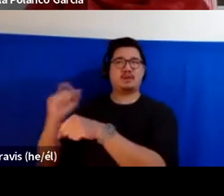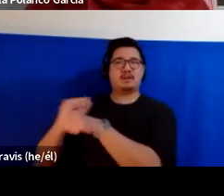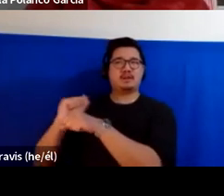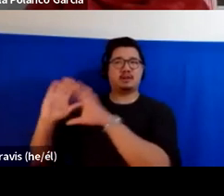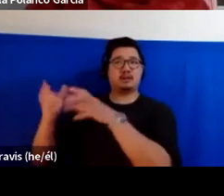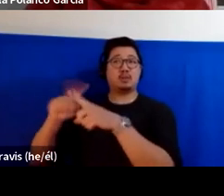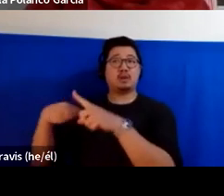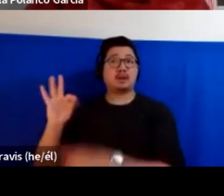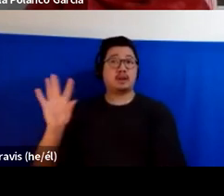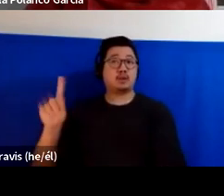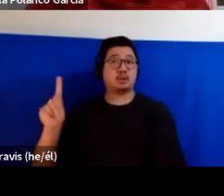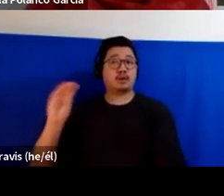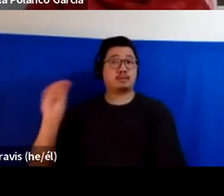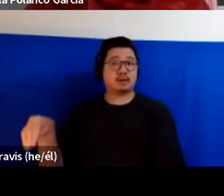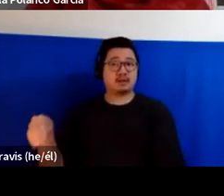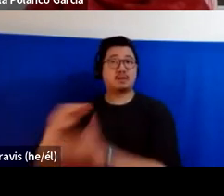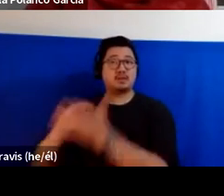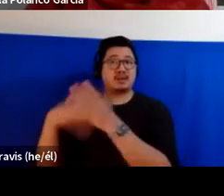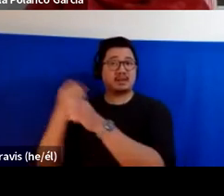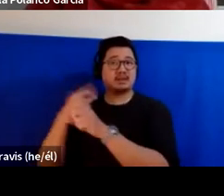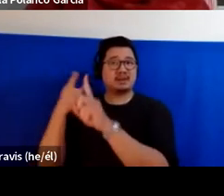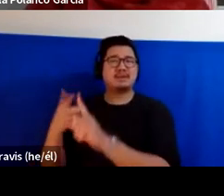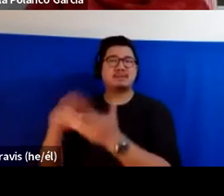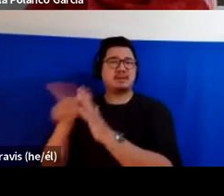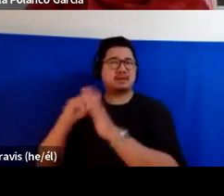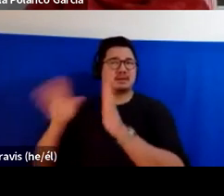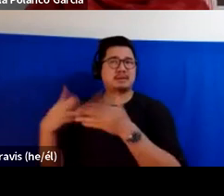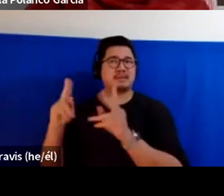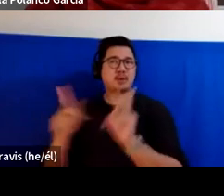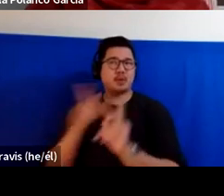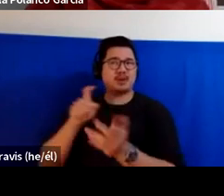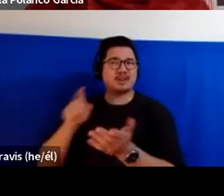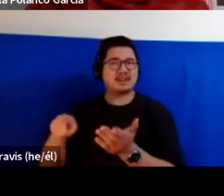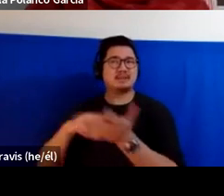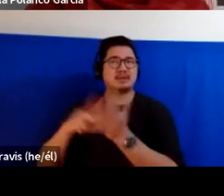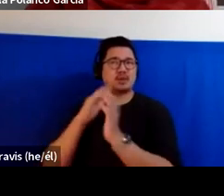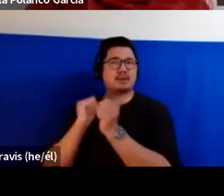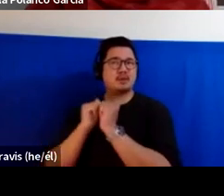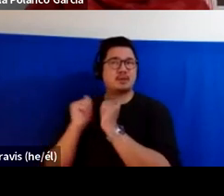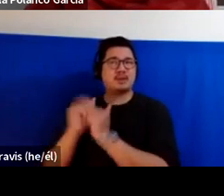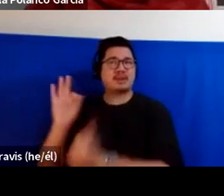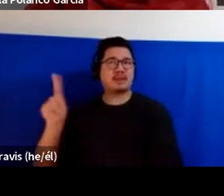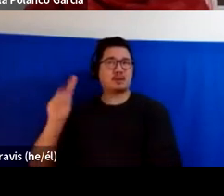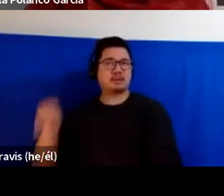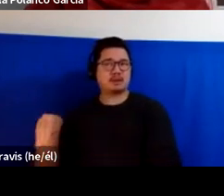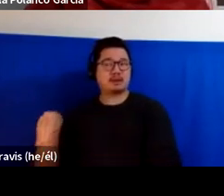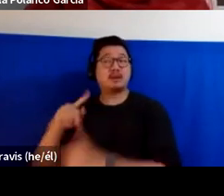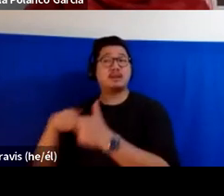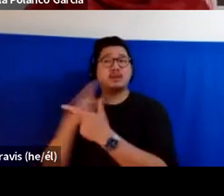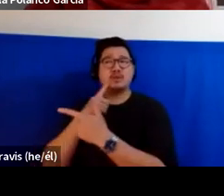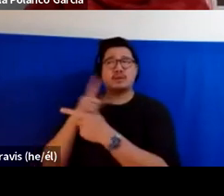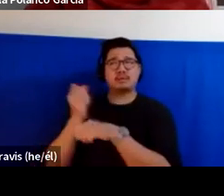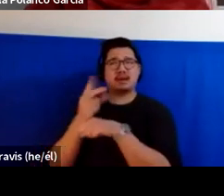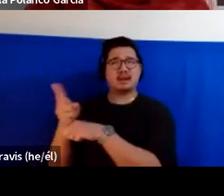of students receive points you are not lifting up those in need they will have to compete with 91 instead you are punishing eight